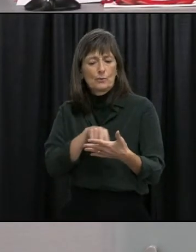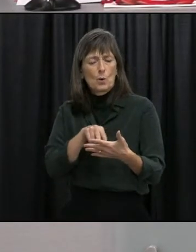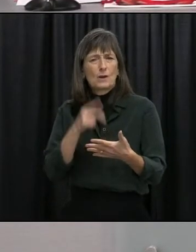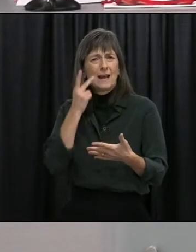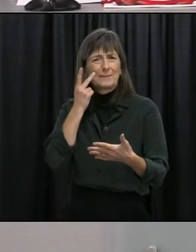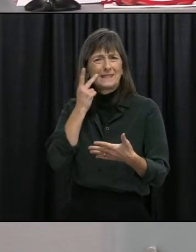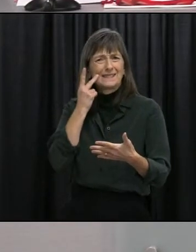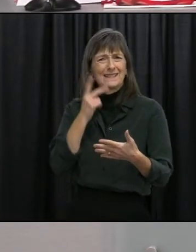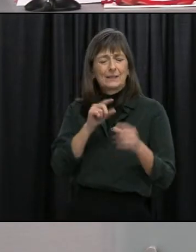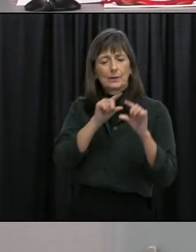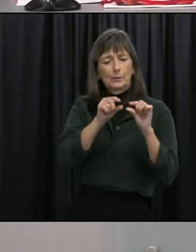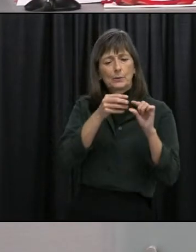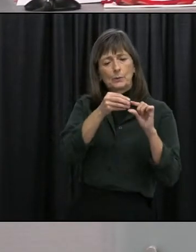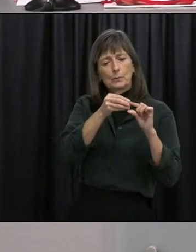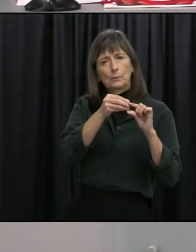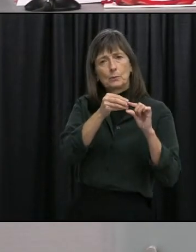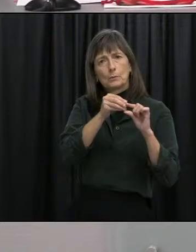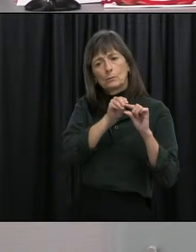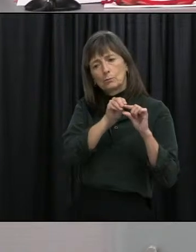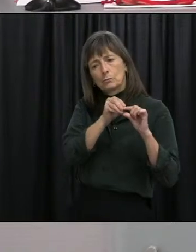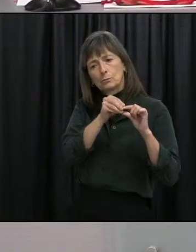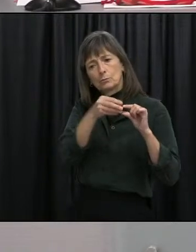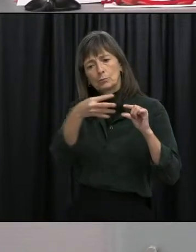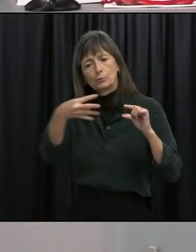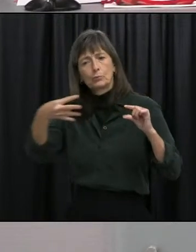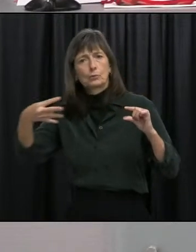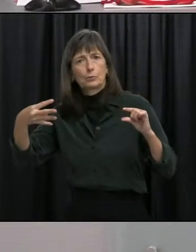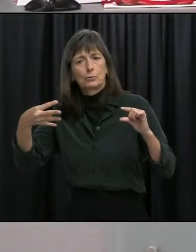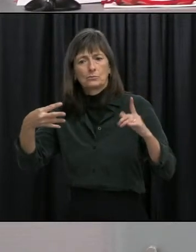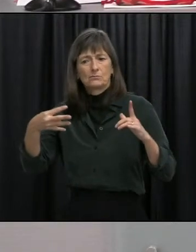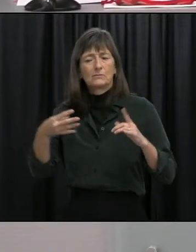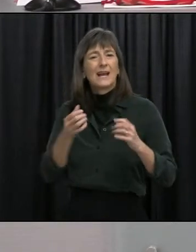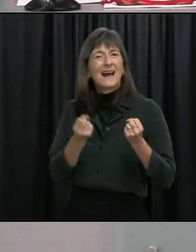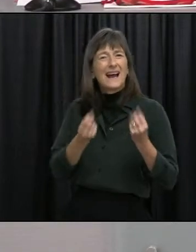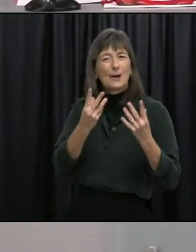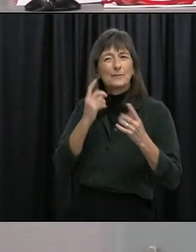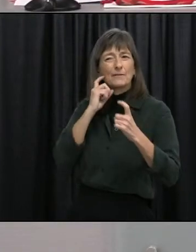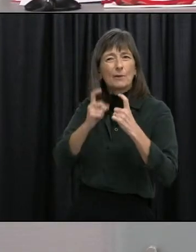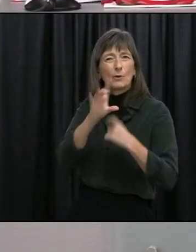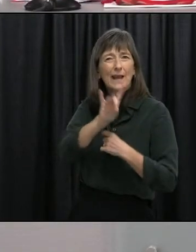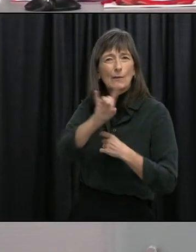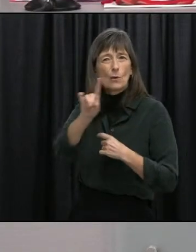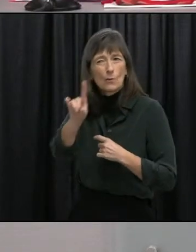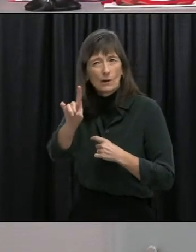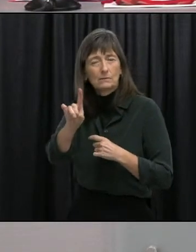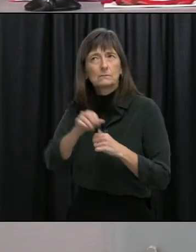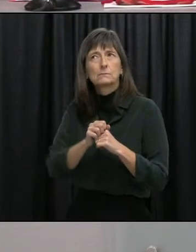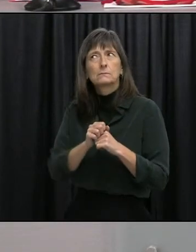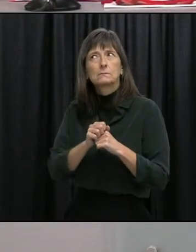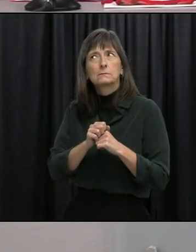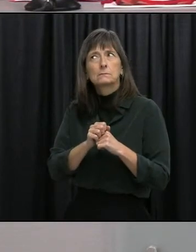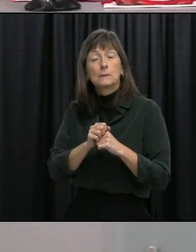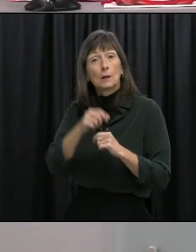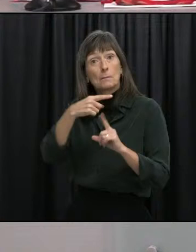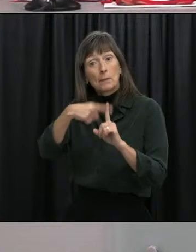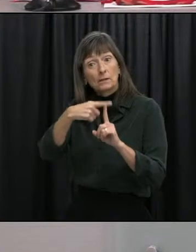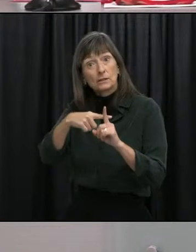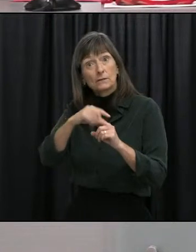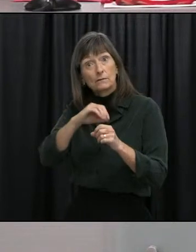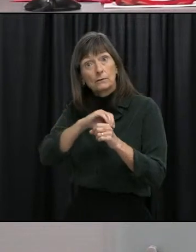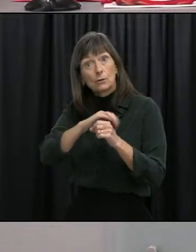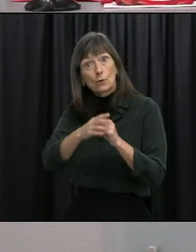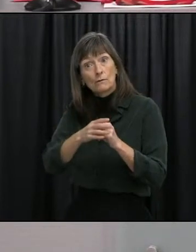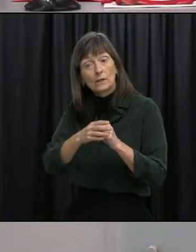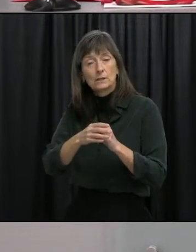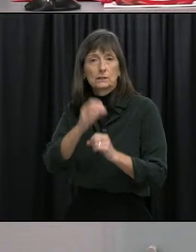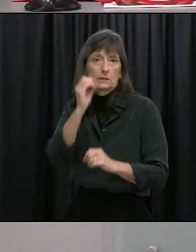charts, and they're showing calls to 811. There were a certain number of calls, and there were 0 positive results from